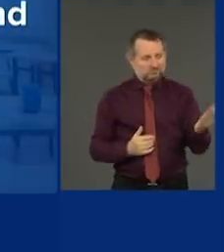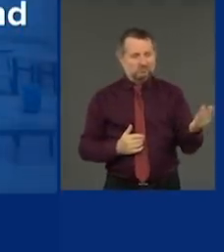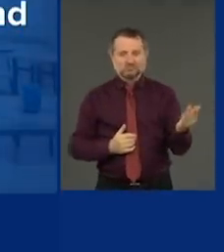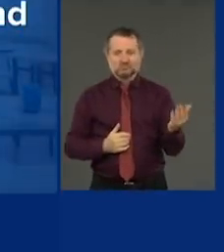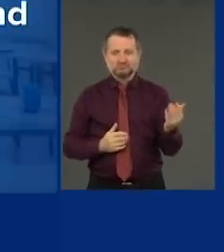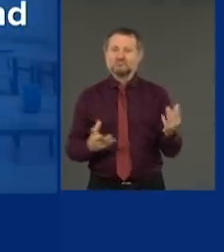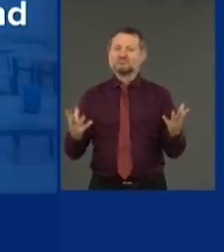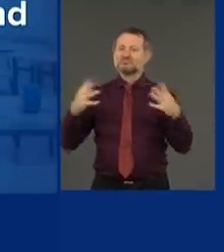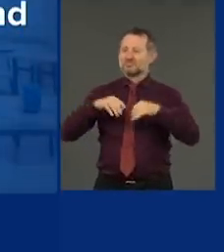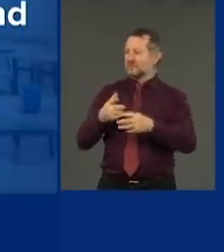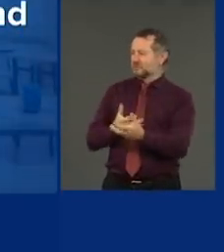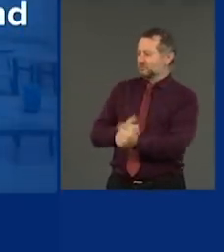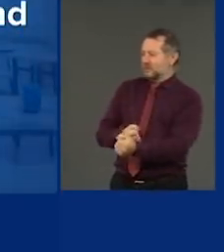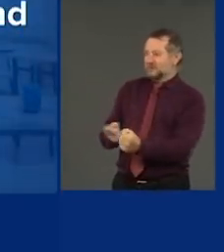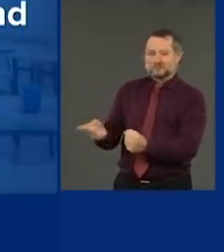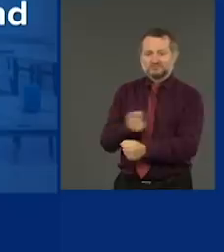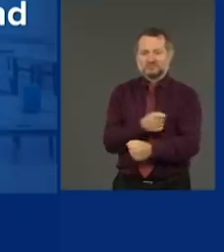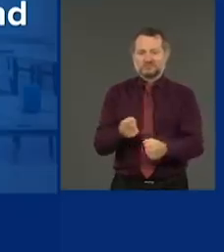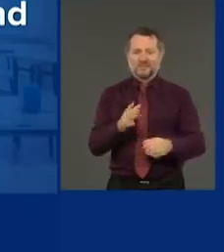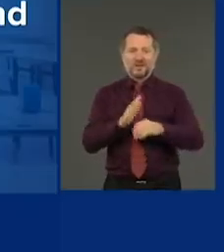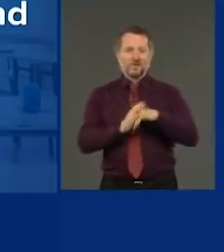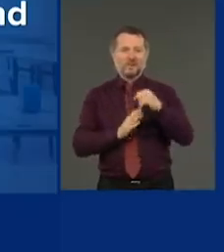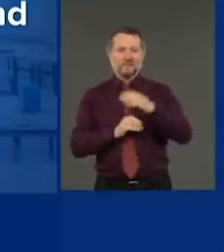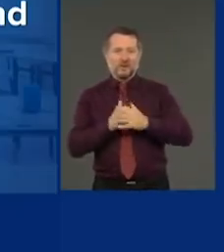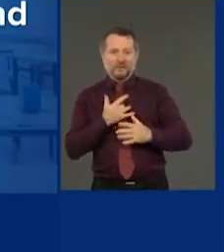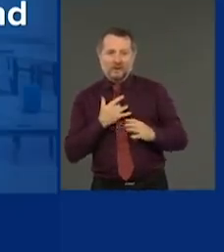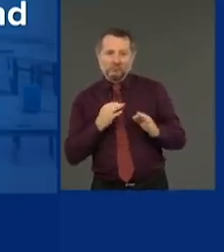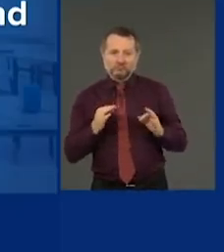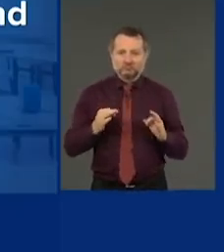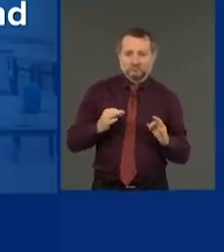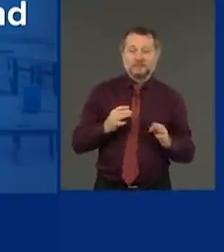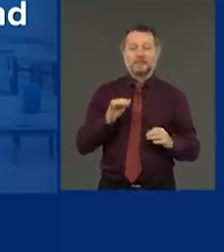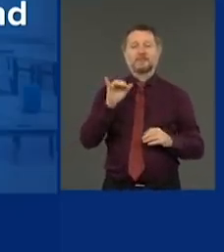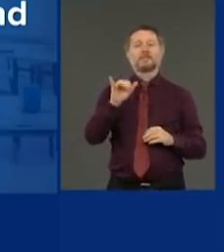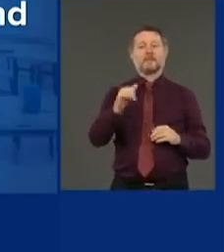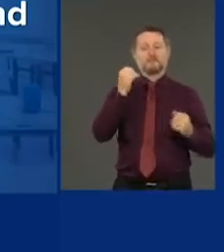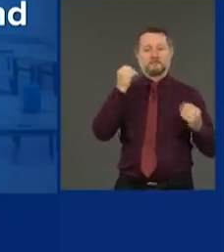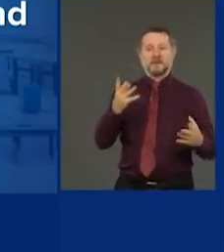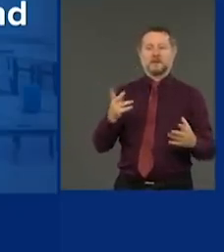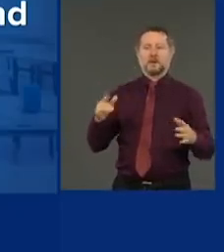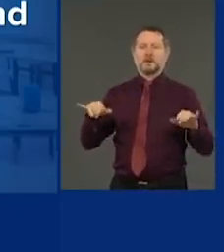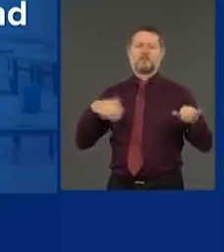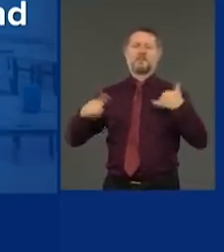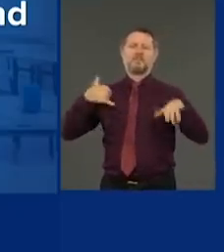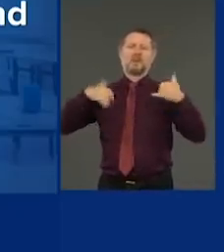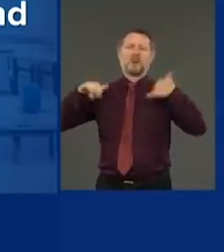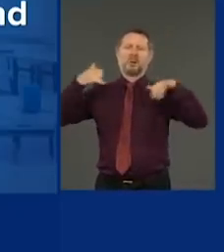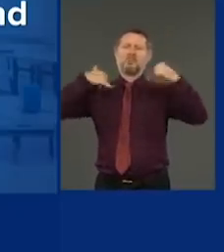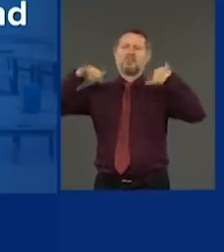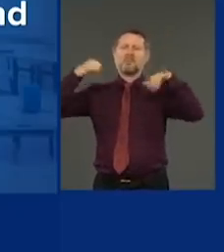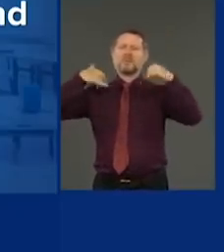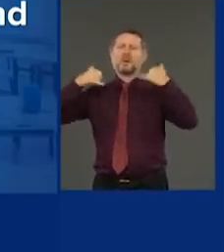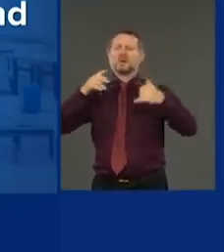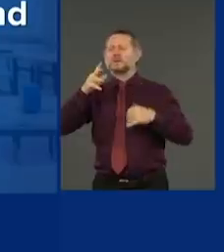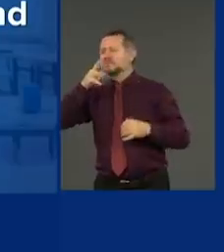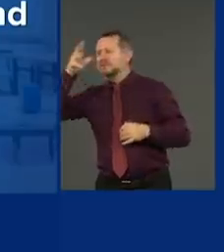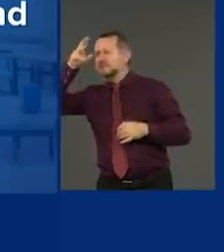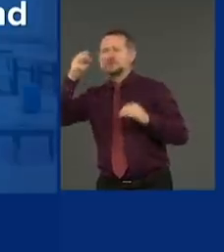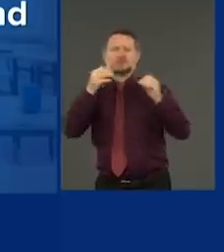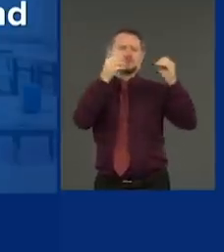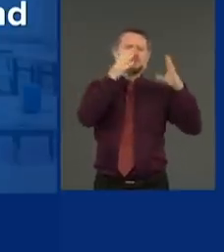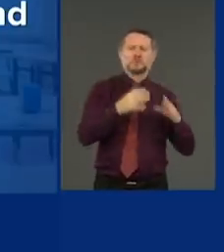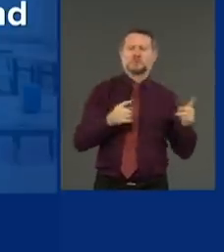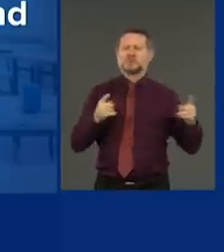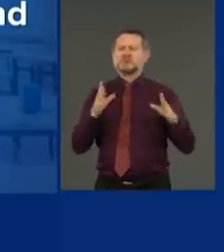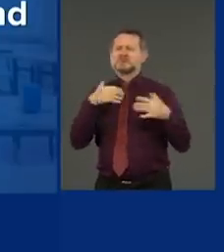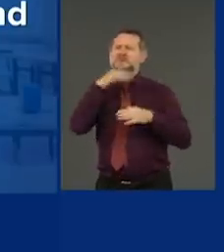And that's why when I was getting a lot of calls from parents and teachers saying, we don't understand the plan,